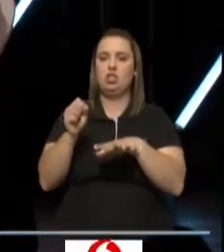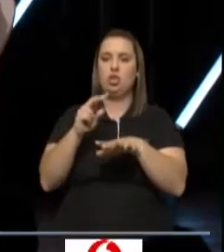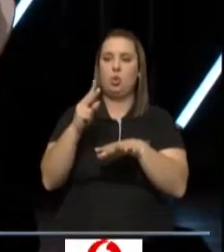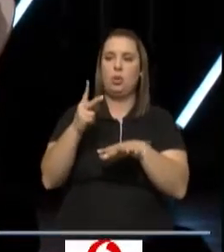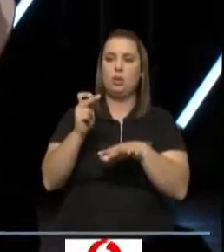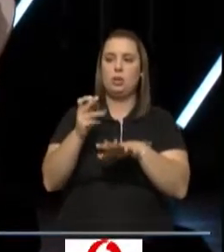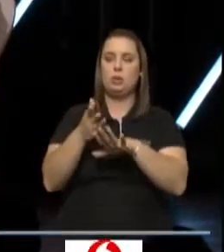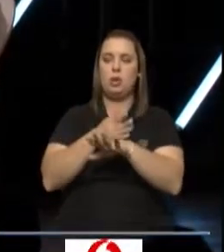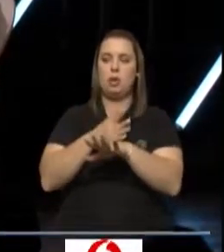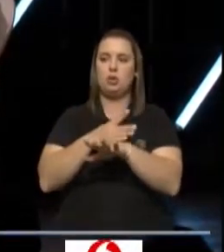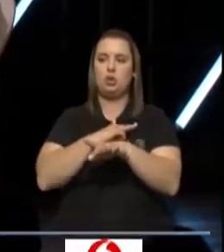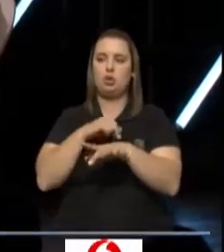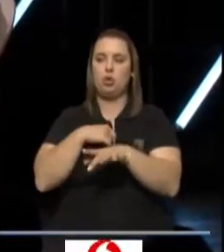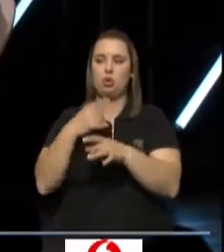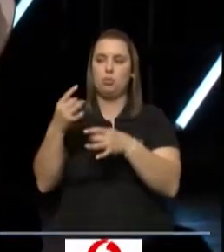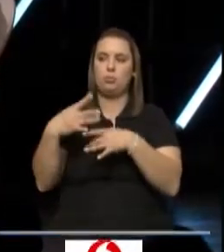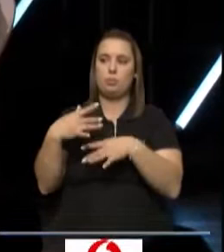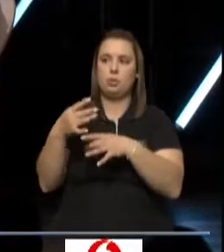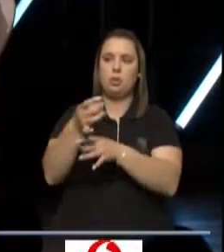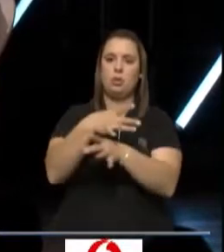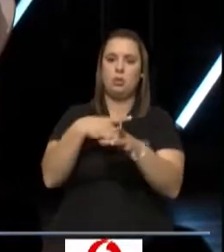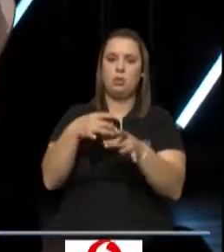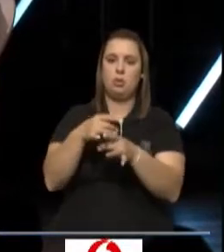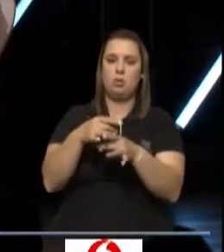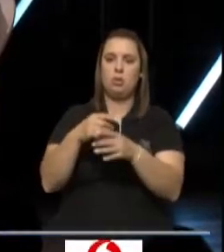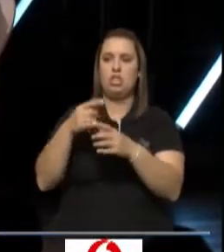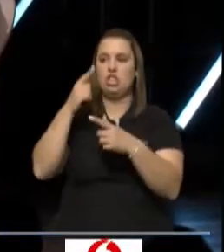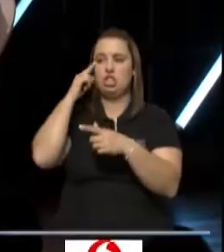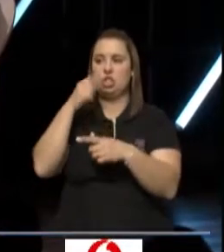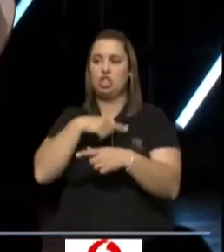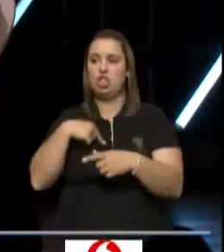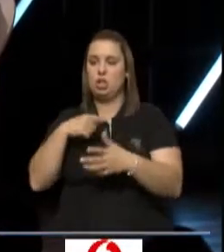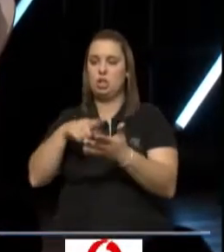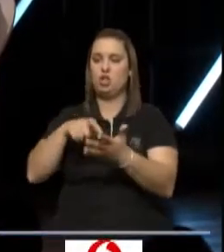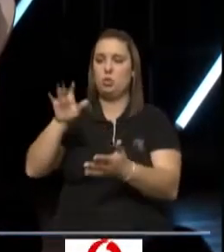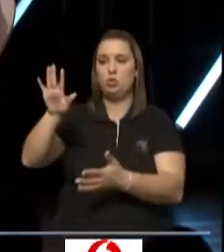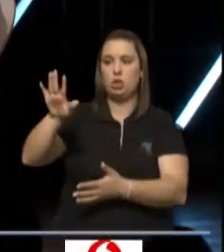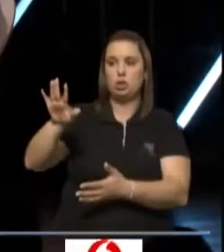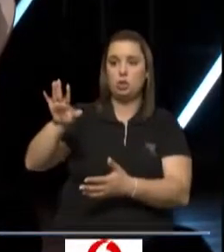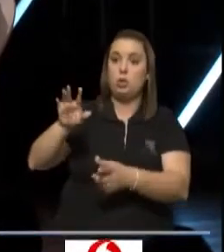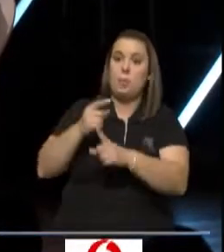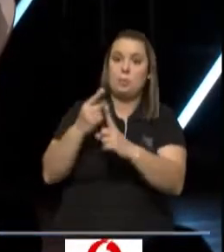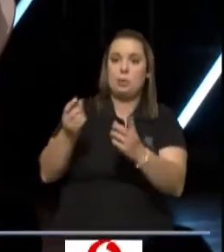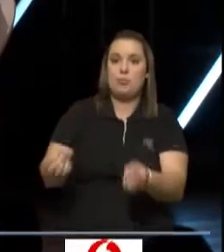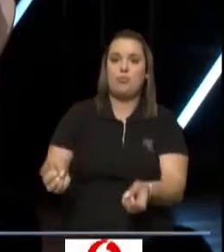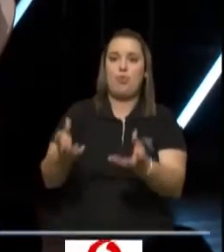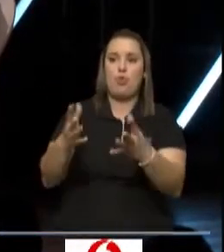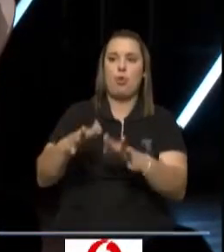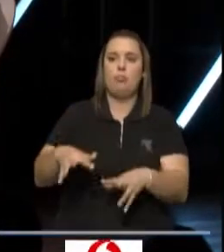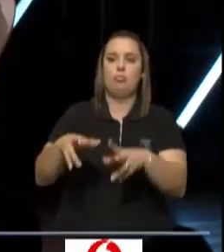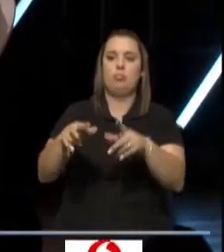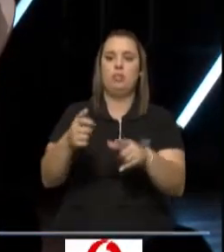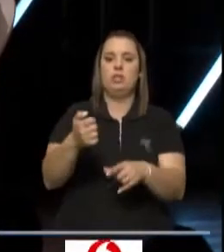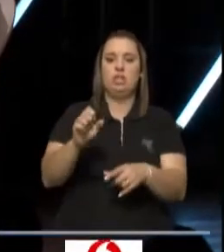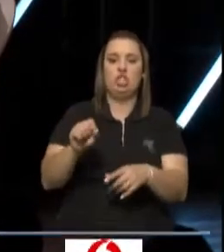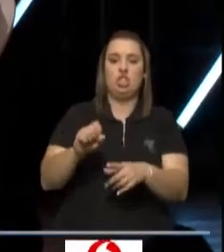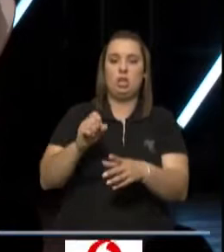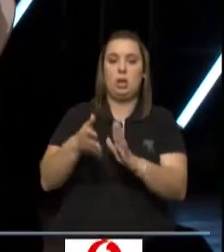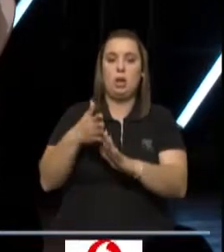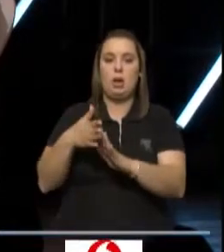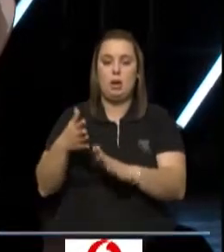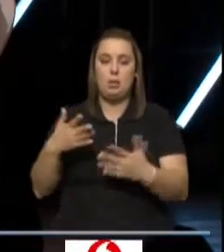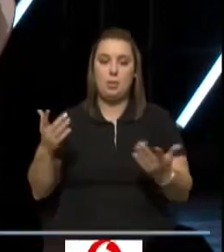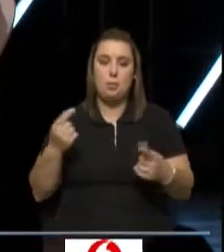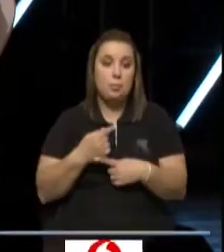seeing how someone had 5G before us. And the issue is being copied in